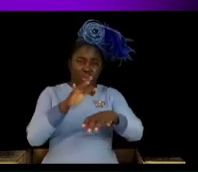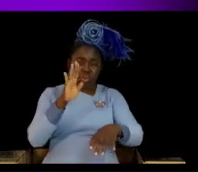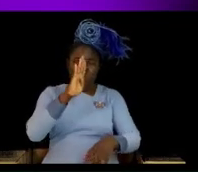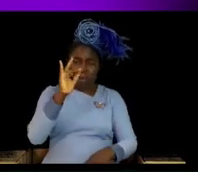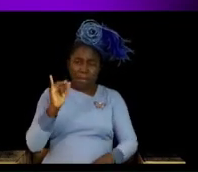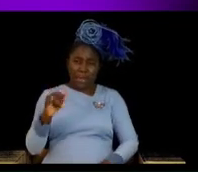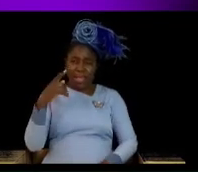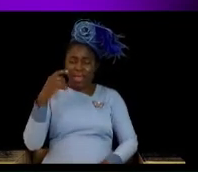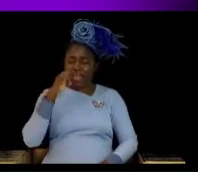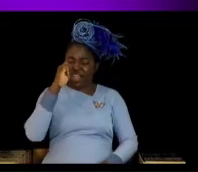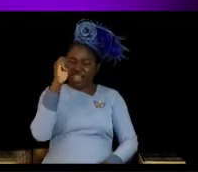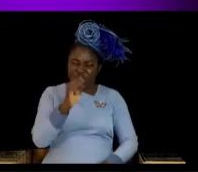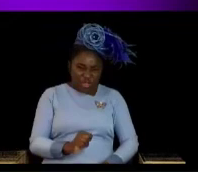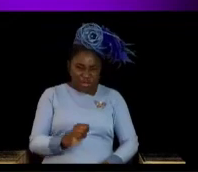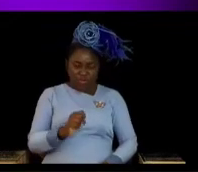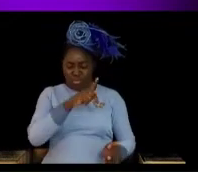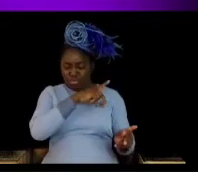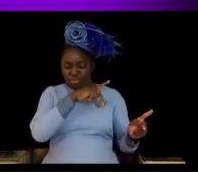Our